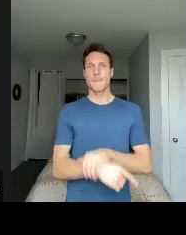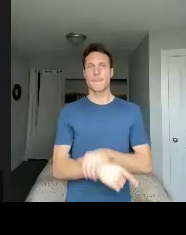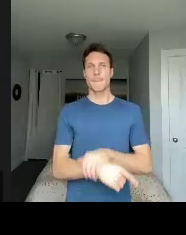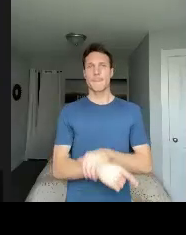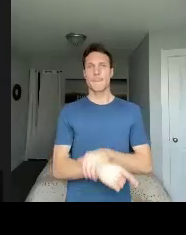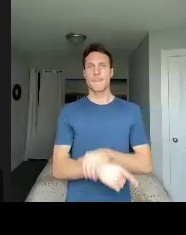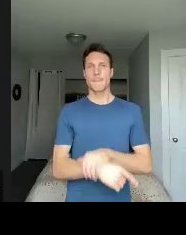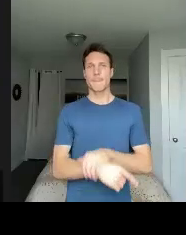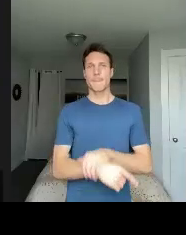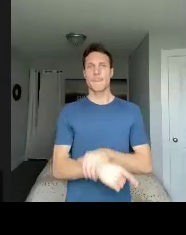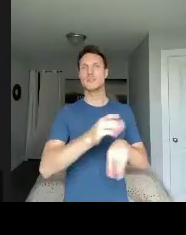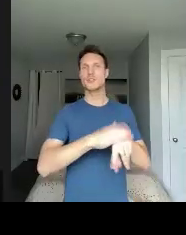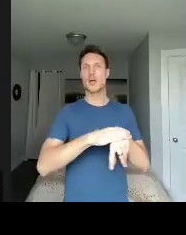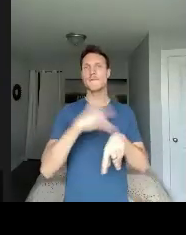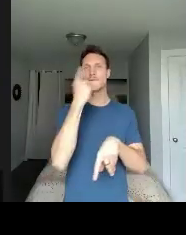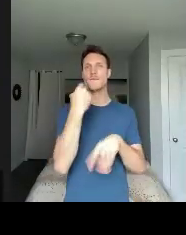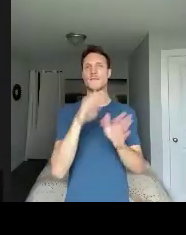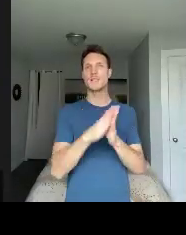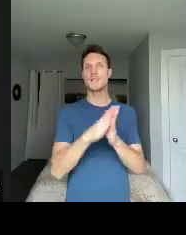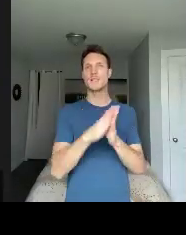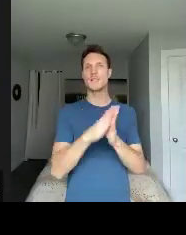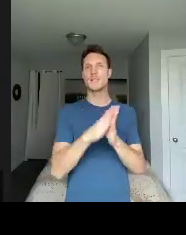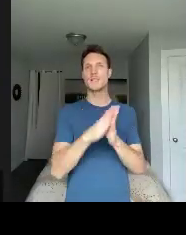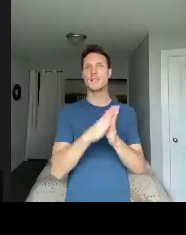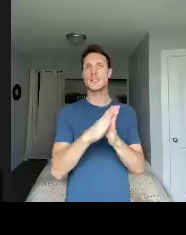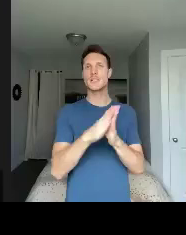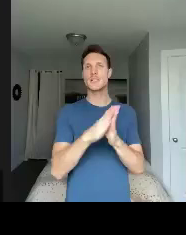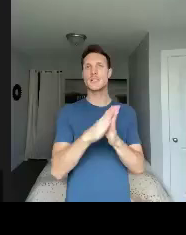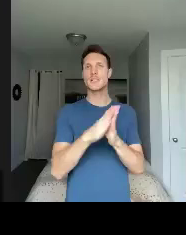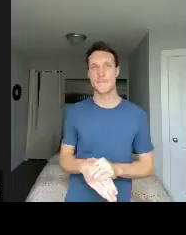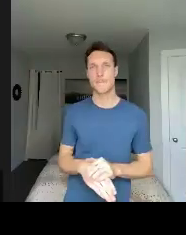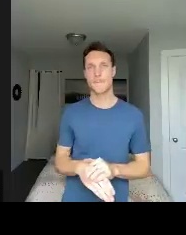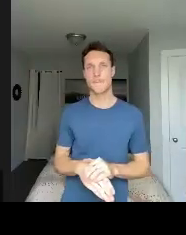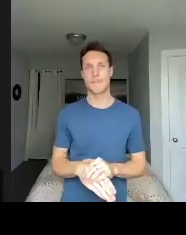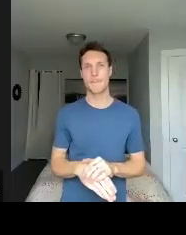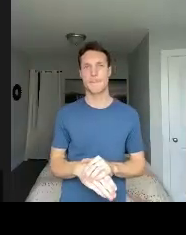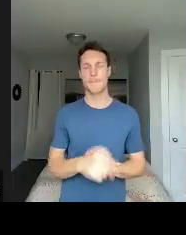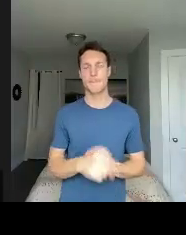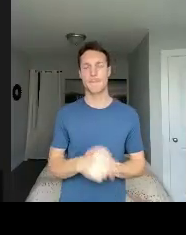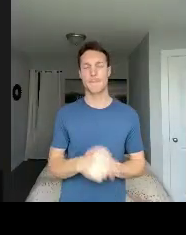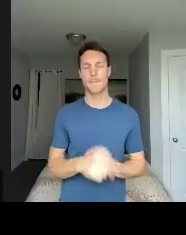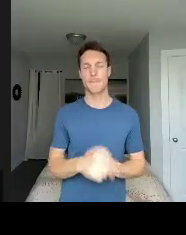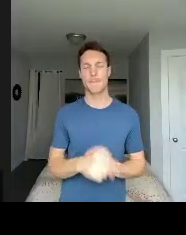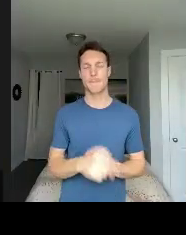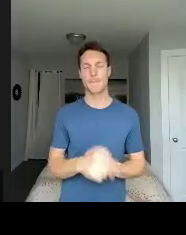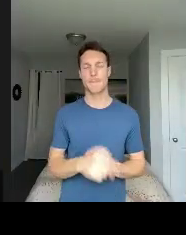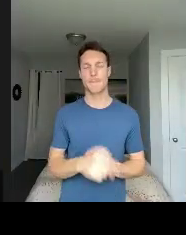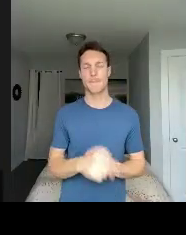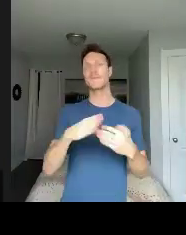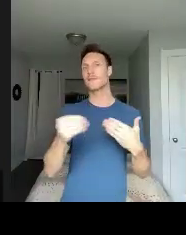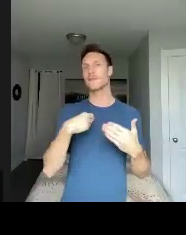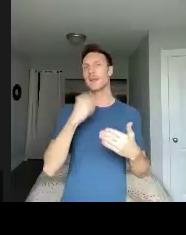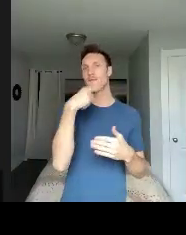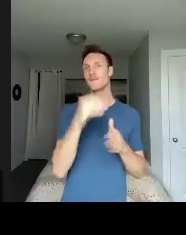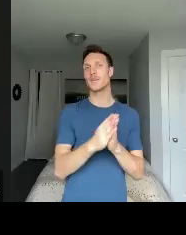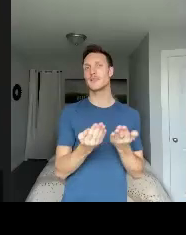Family Support, Central Social Media, YouTube, Instagram, and Facebook monthly newsletter. And I'm